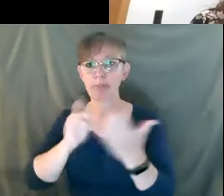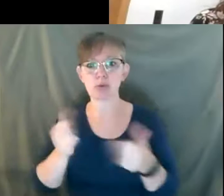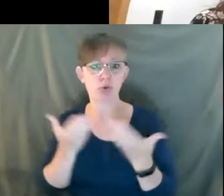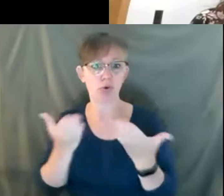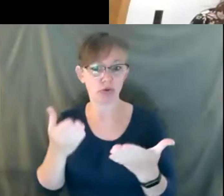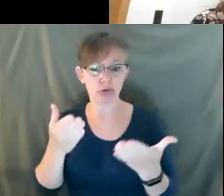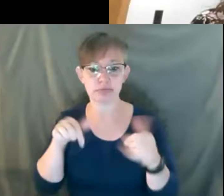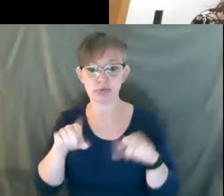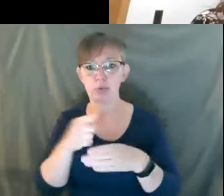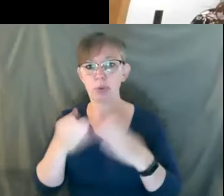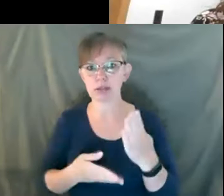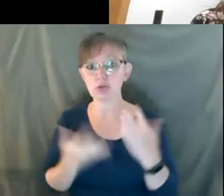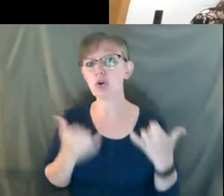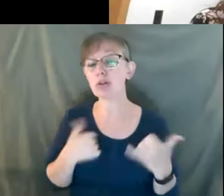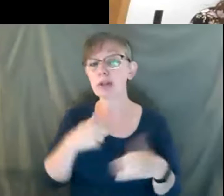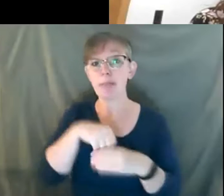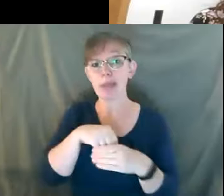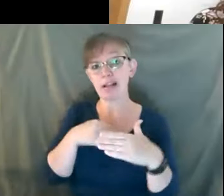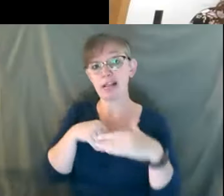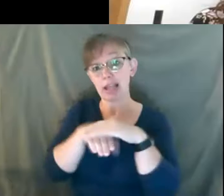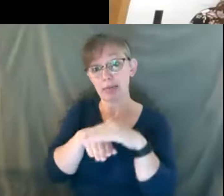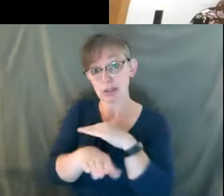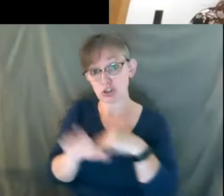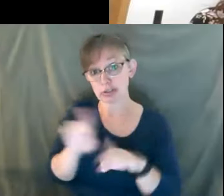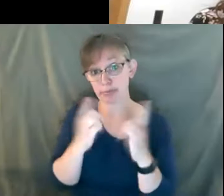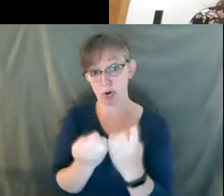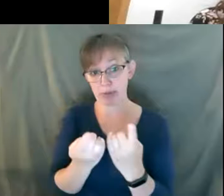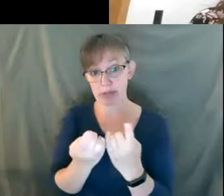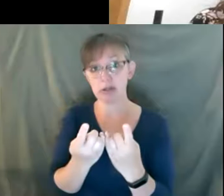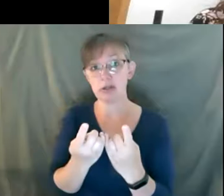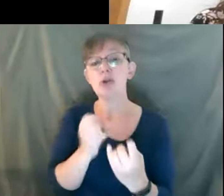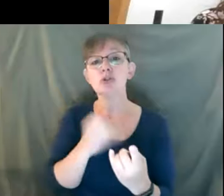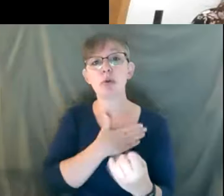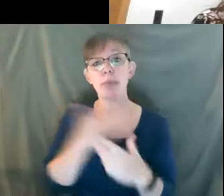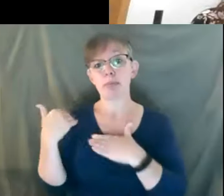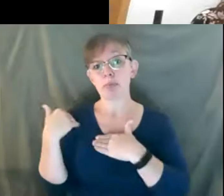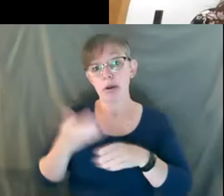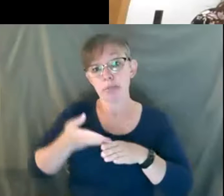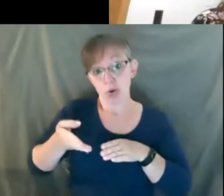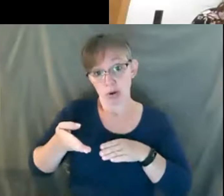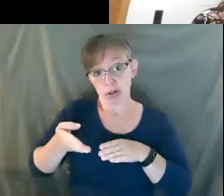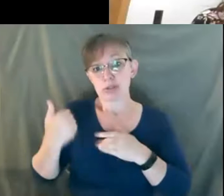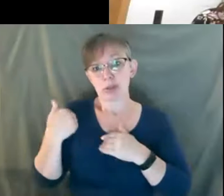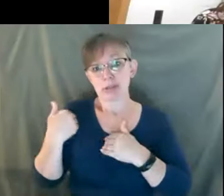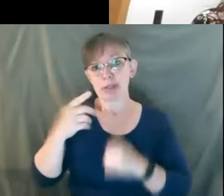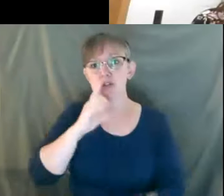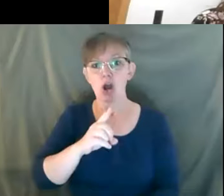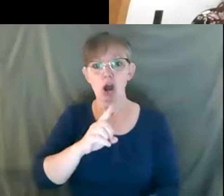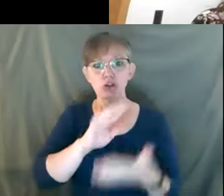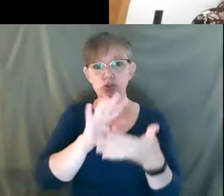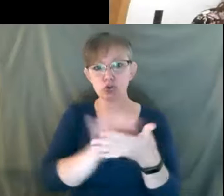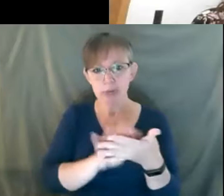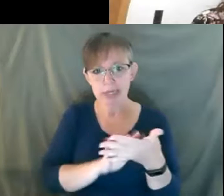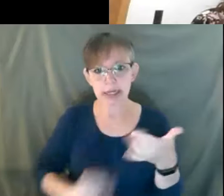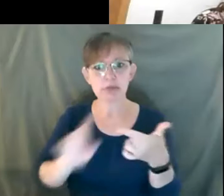admissions department, and so my primary responsibilities are screening, completing evaluations,